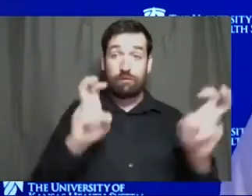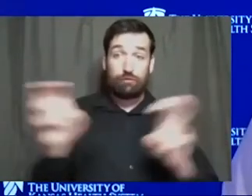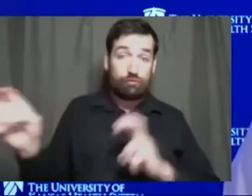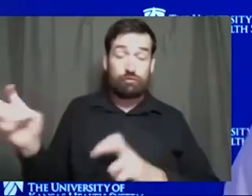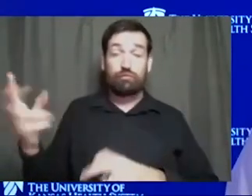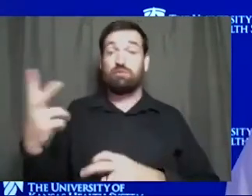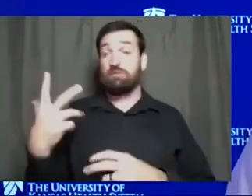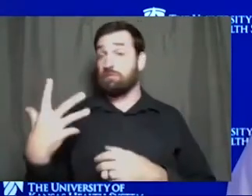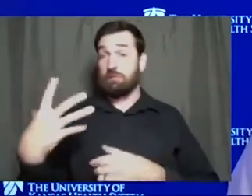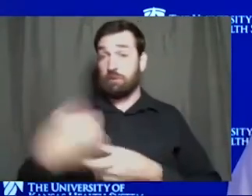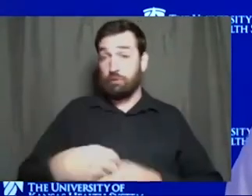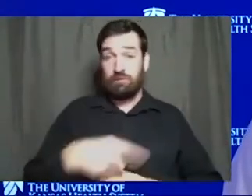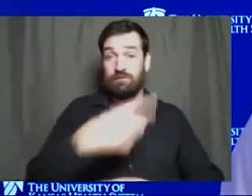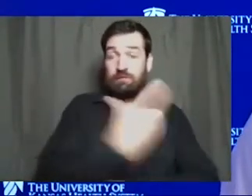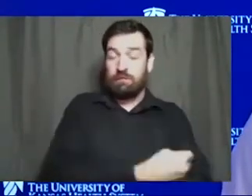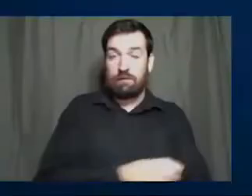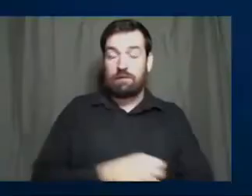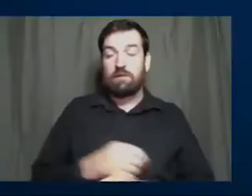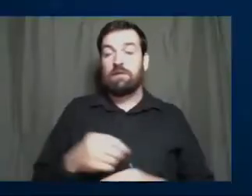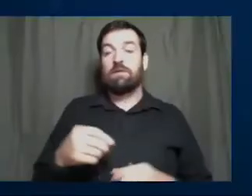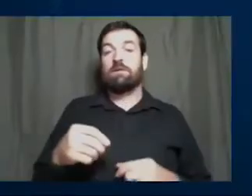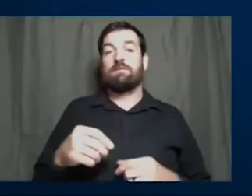should consider, again, still wearing a mask.